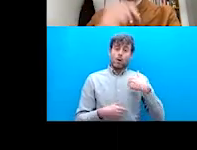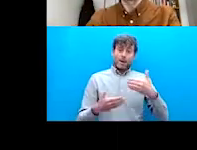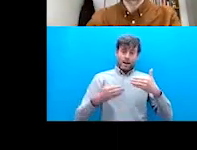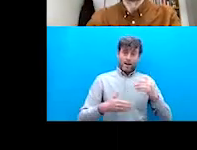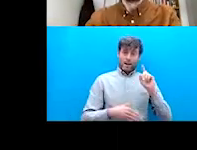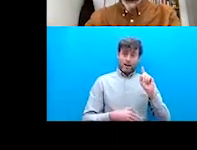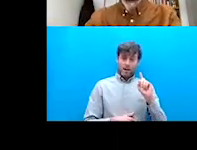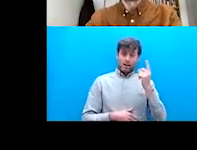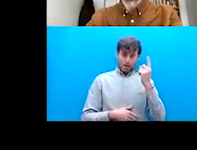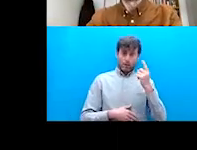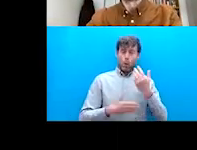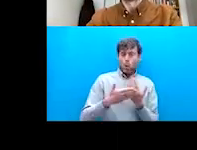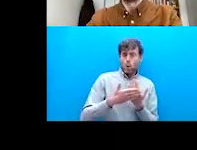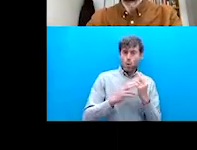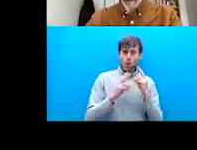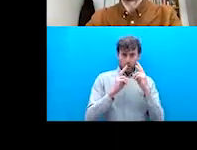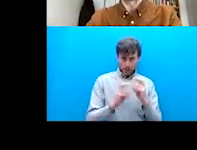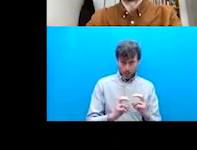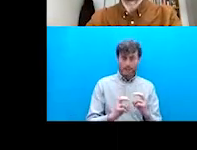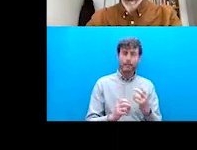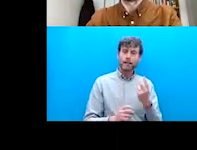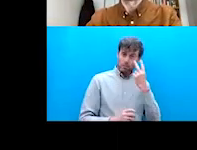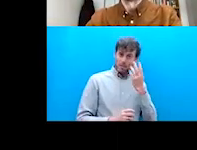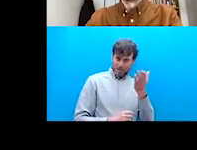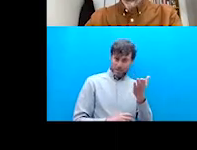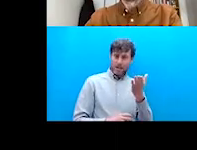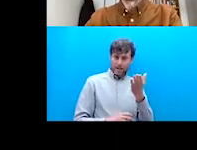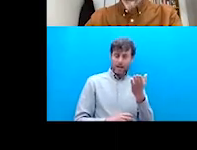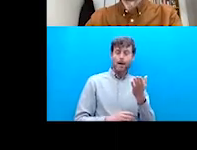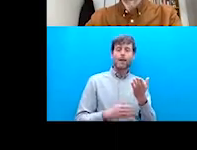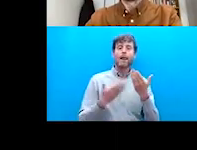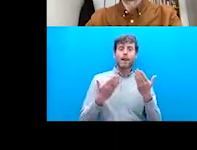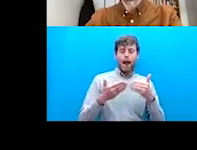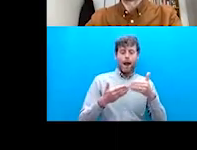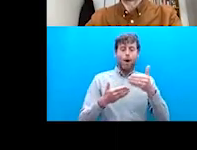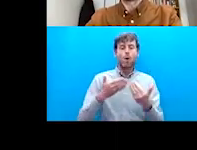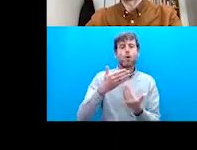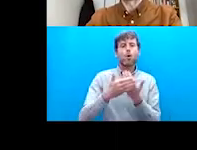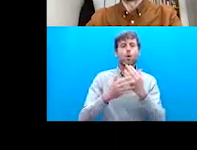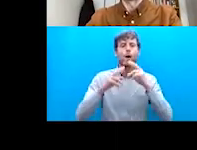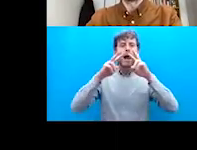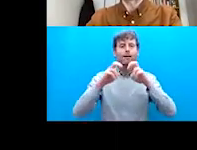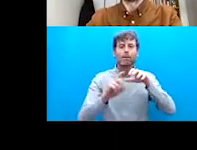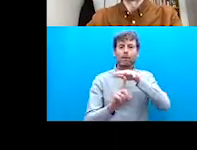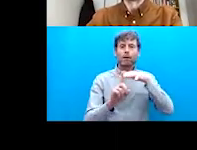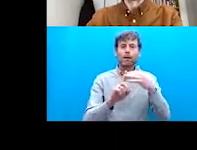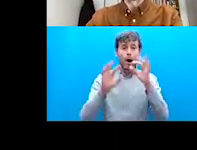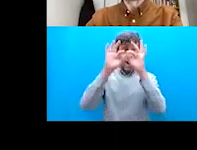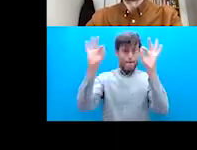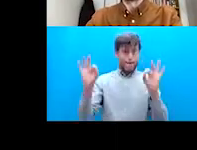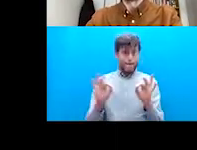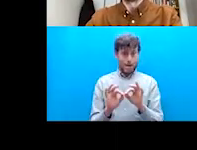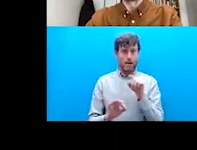of studies using a new experimental paradigm where we try to understand how the brain breaks down